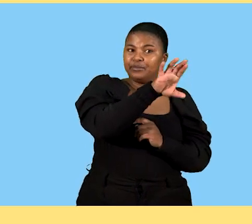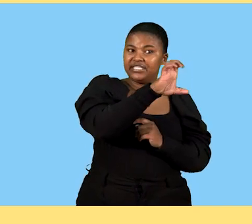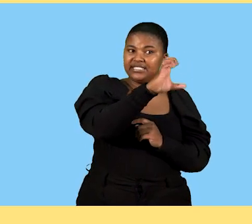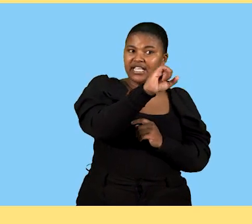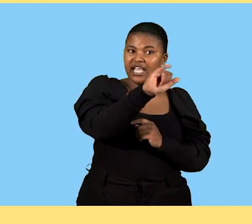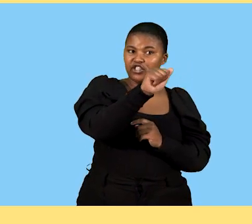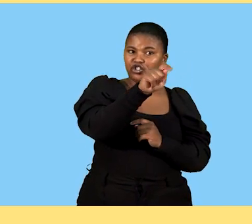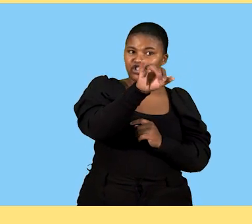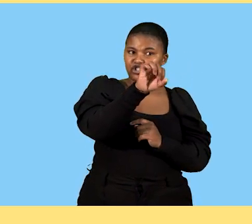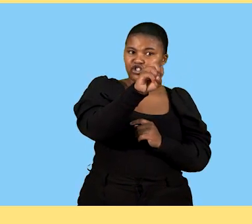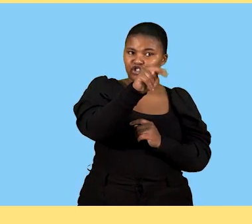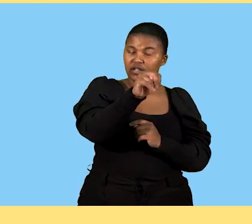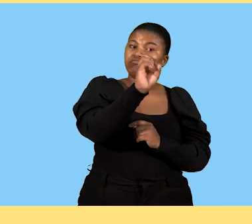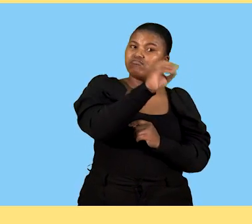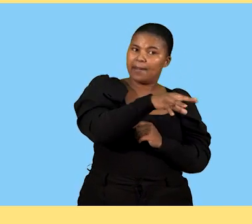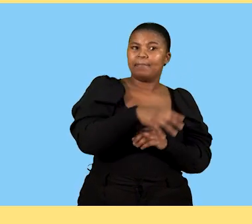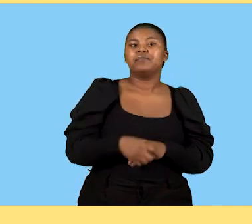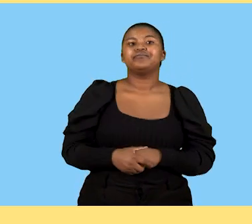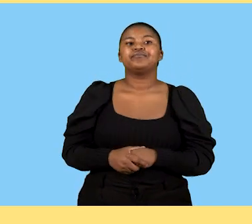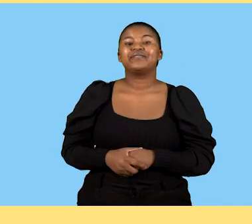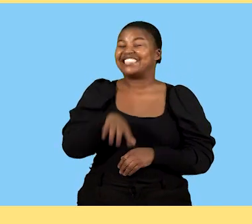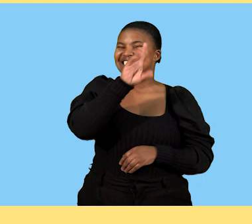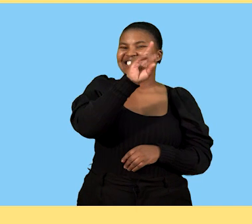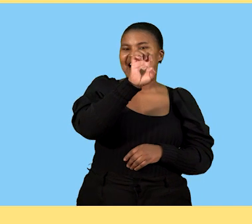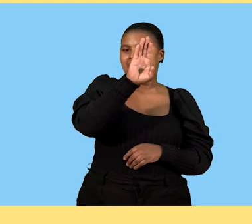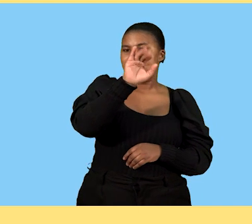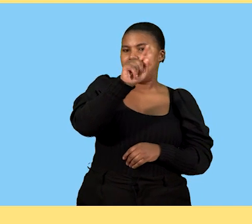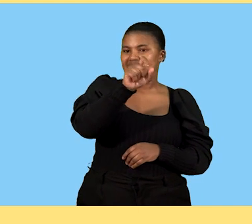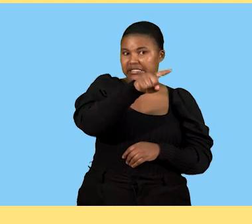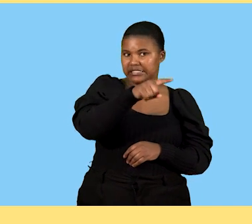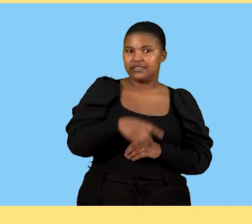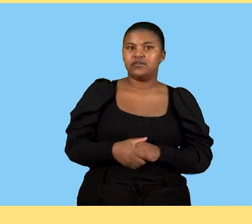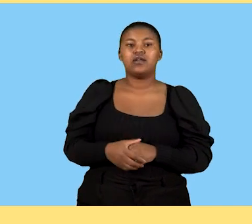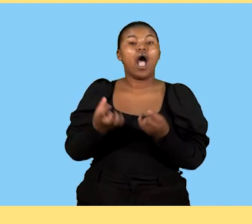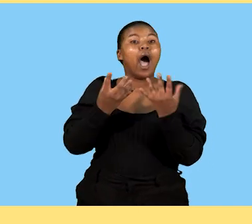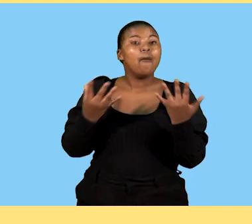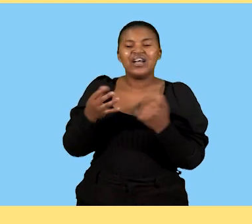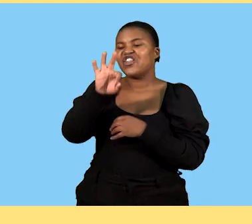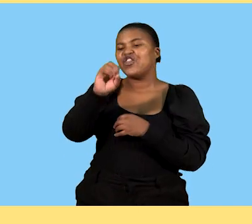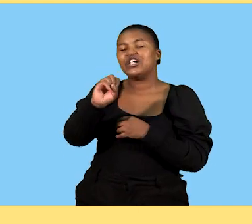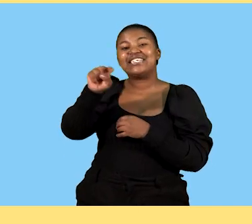depreciation. I'll debit depreciation with